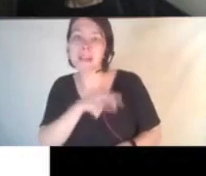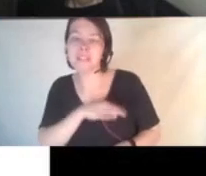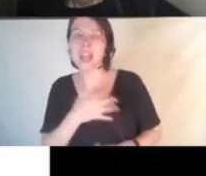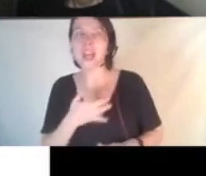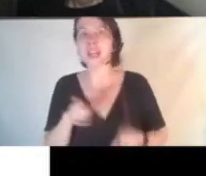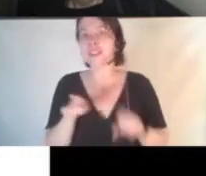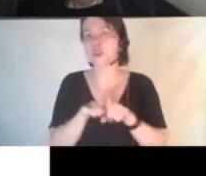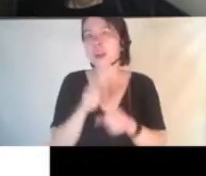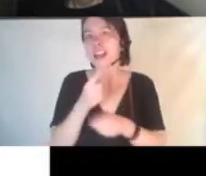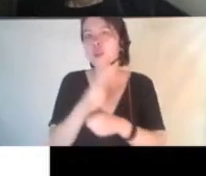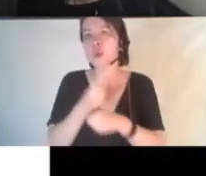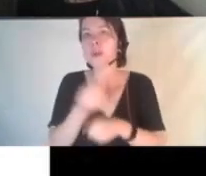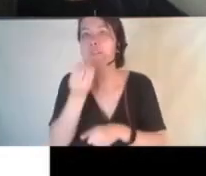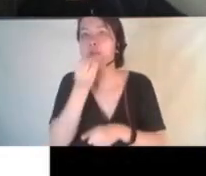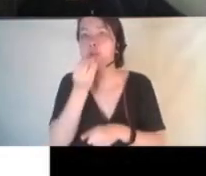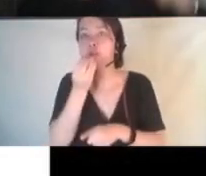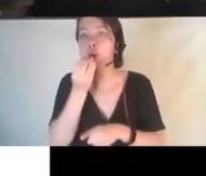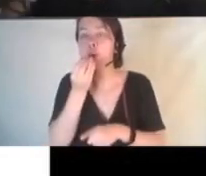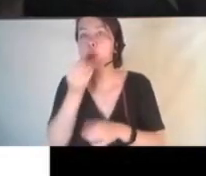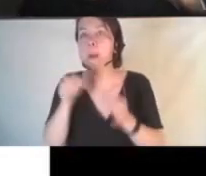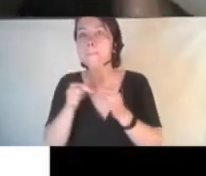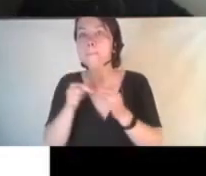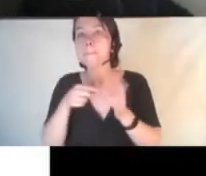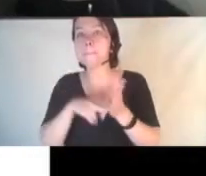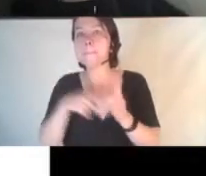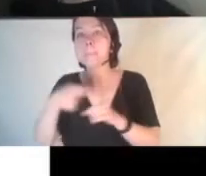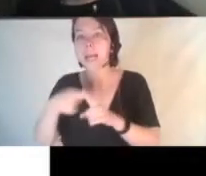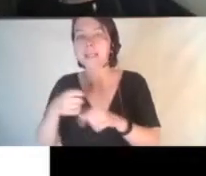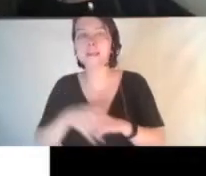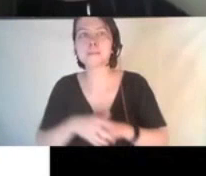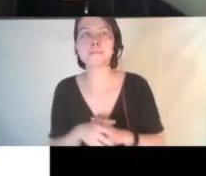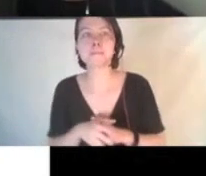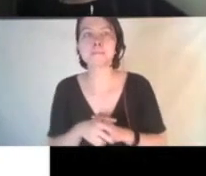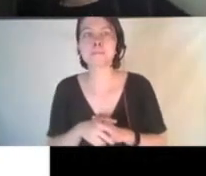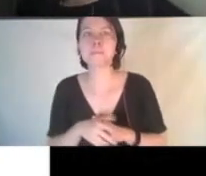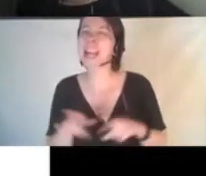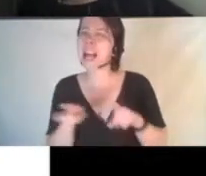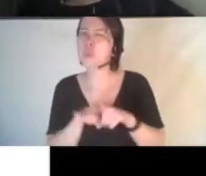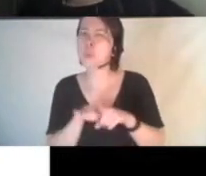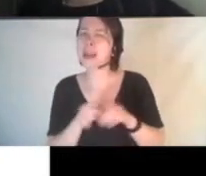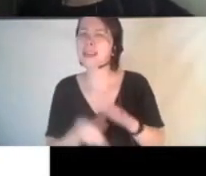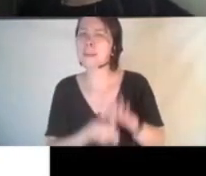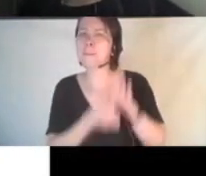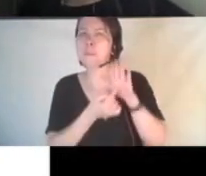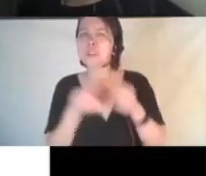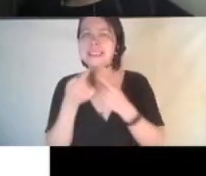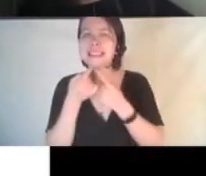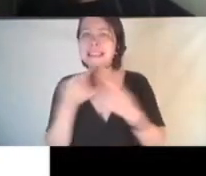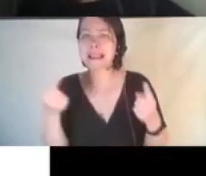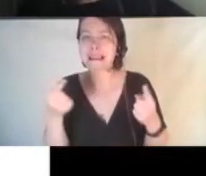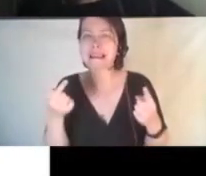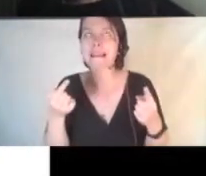was, And it's worth saying, I haven't got the images on here, but people could see it on our